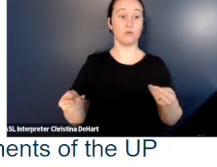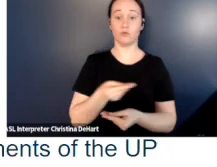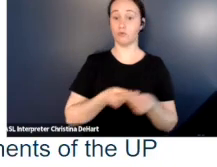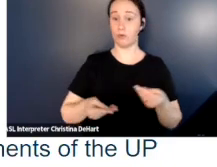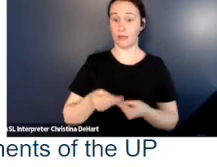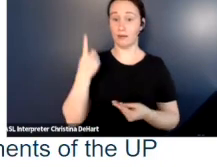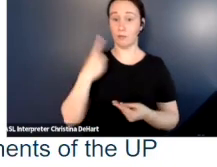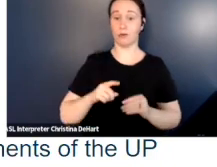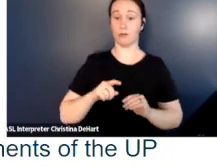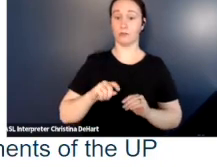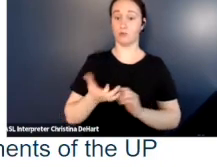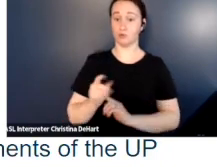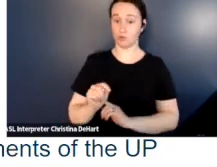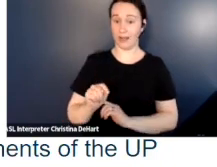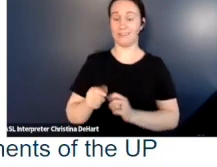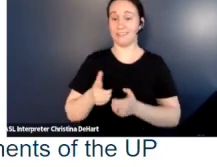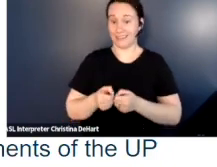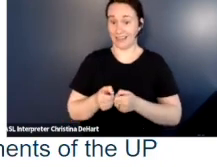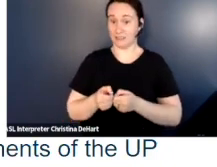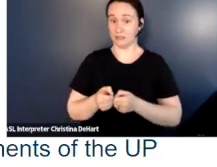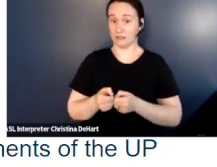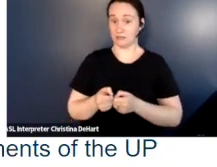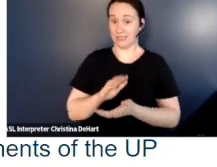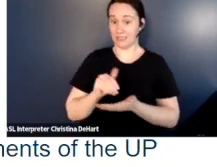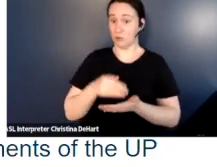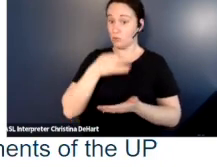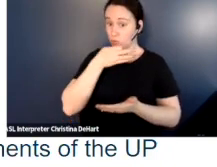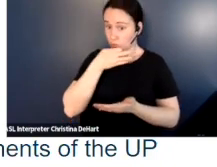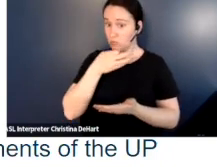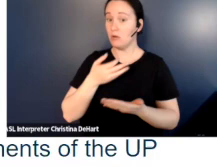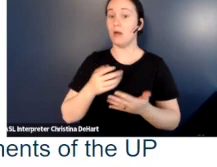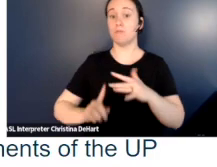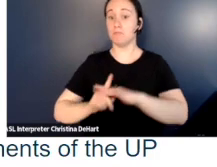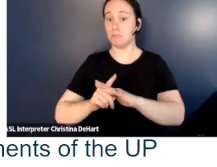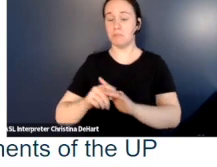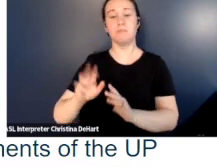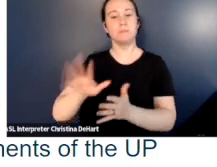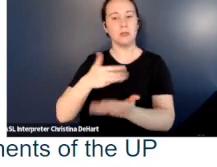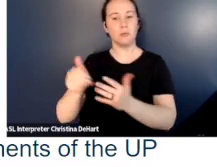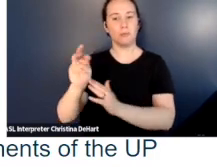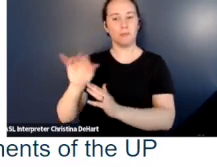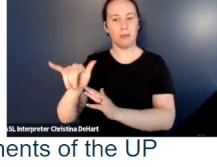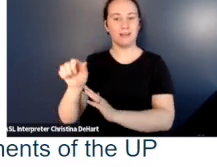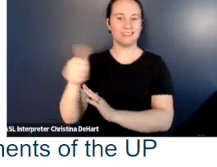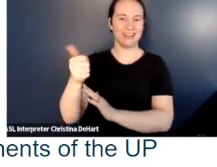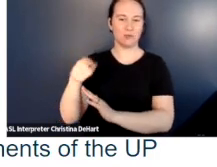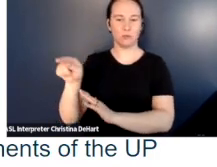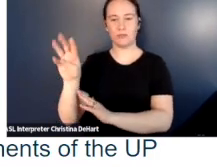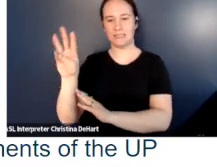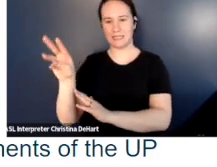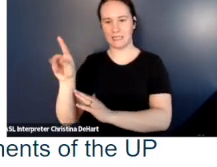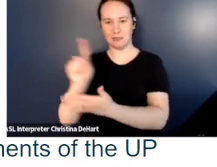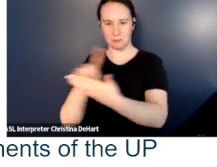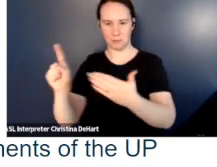chat text centers coming on board, that's scheduled for May 10th through the 16th. And then